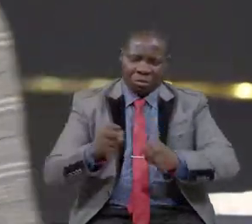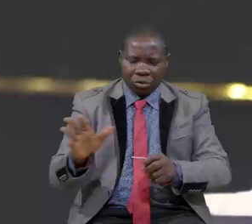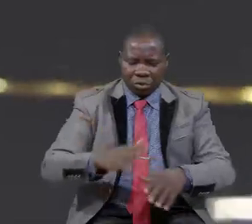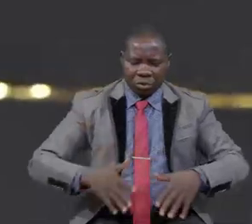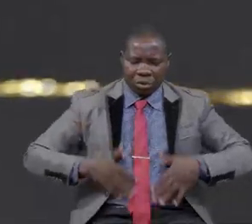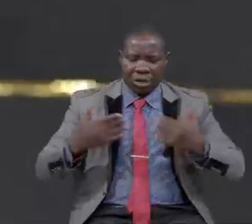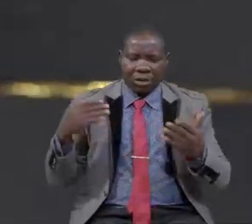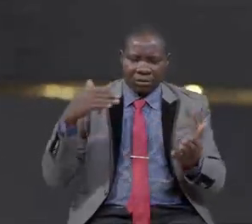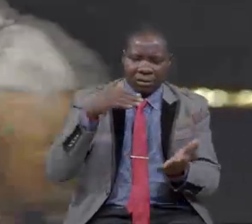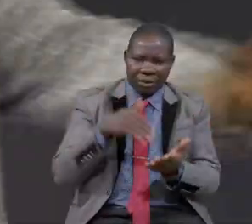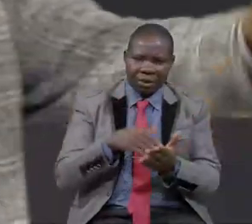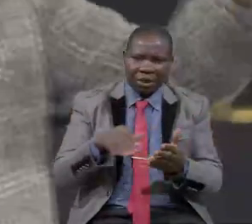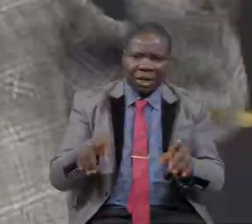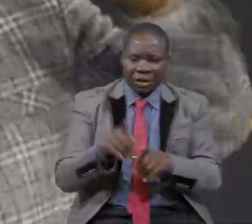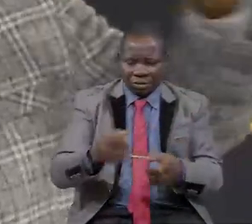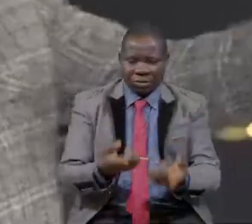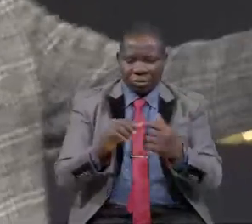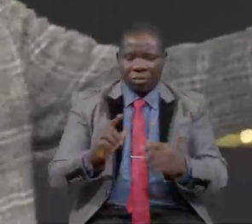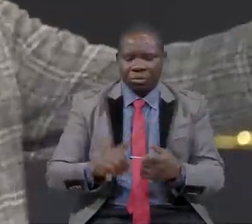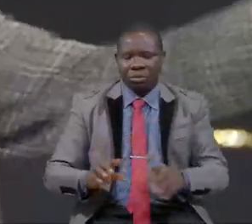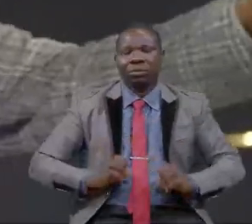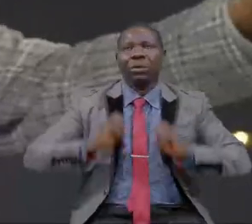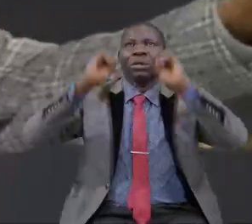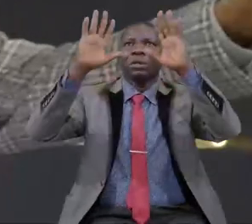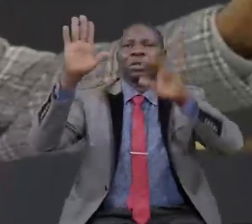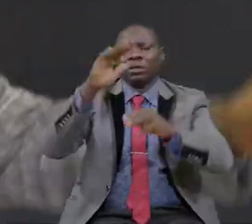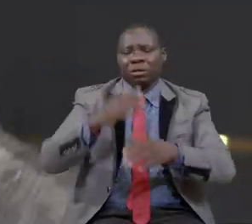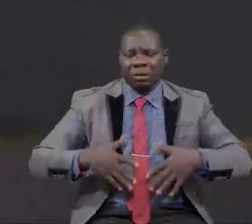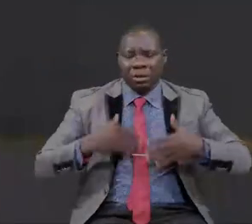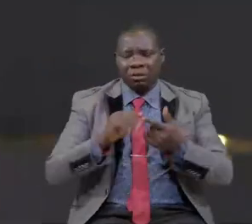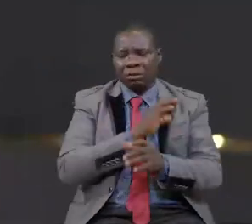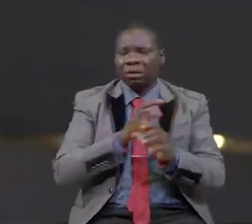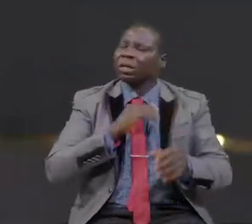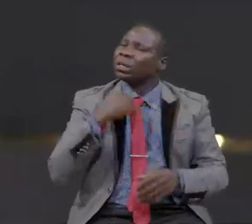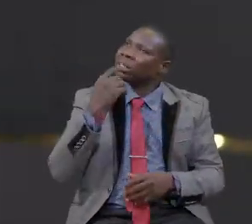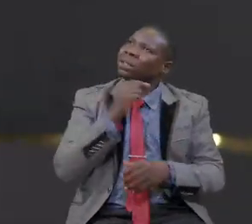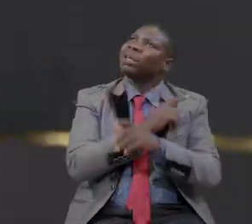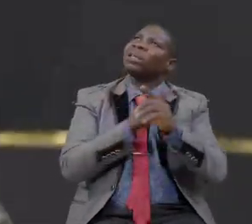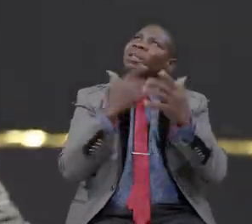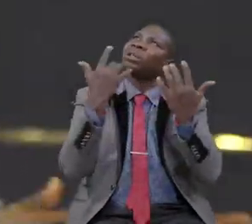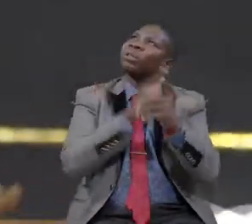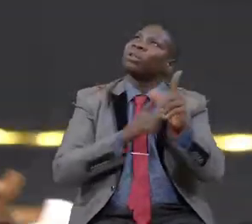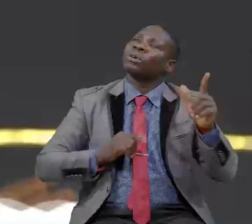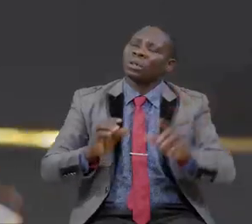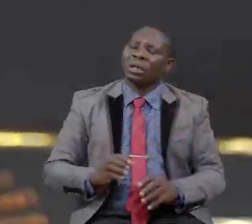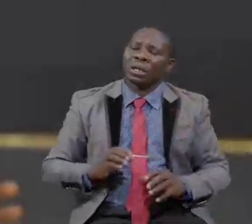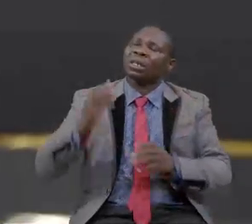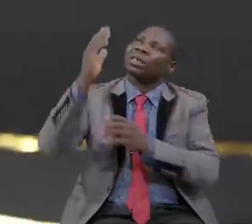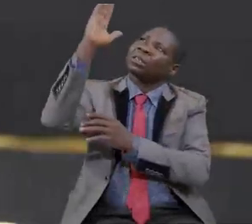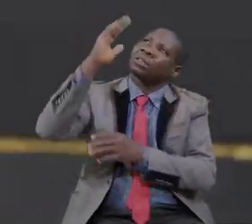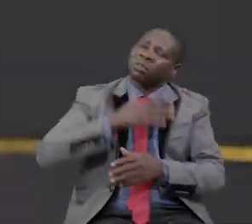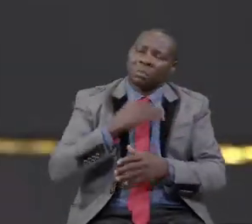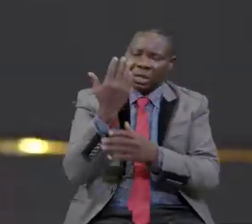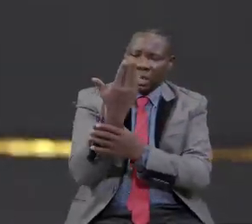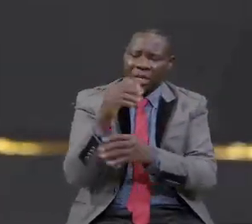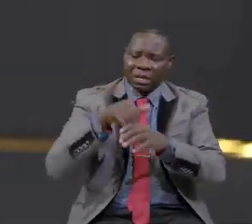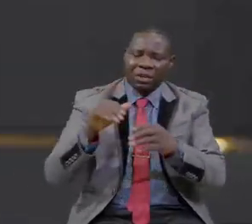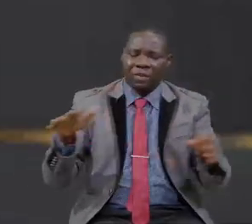to Christ and say, now I raise up my hand in full surrender and I come unto the